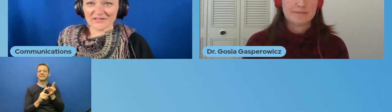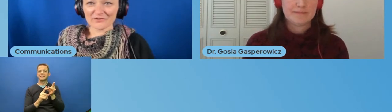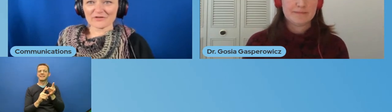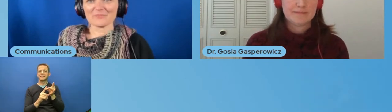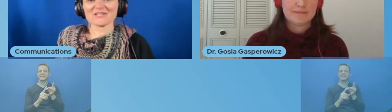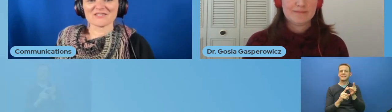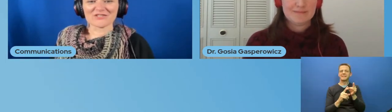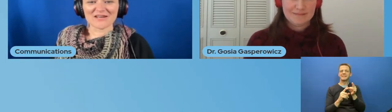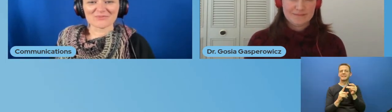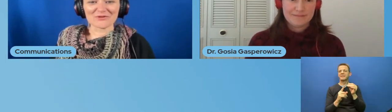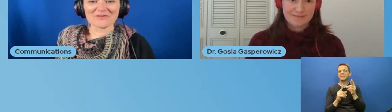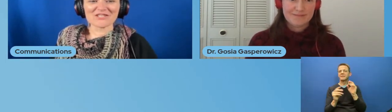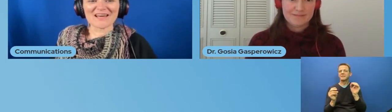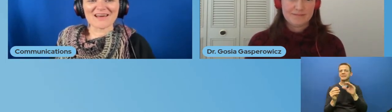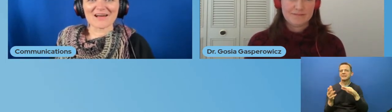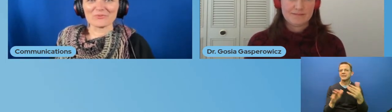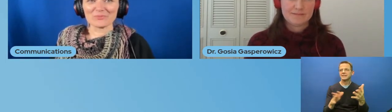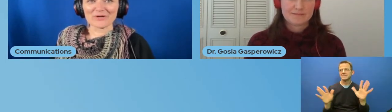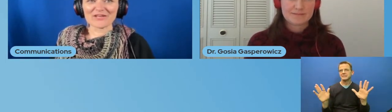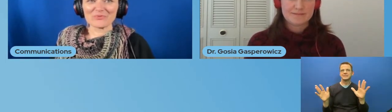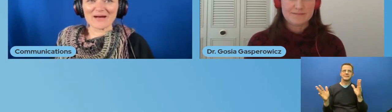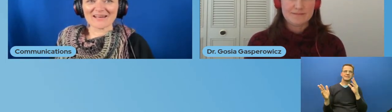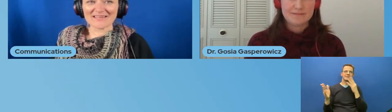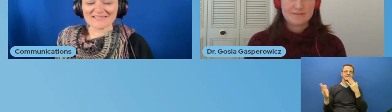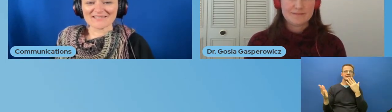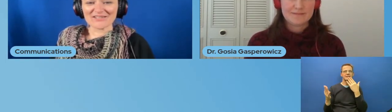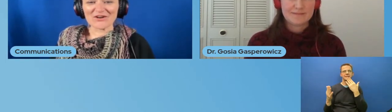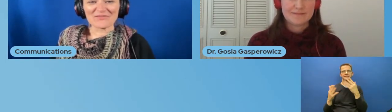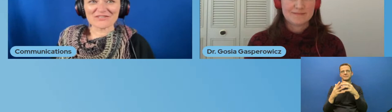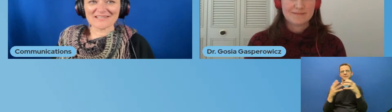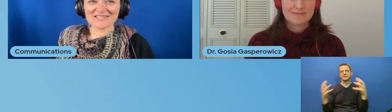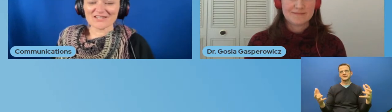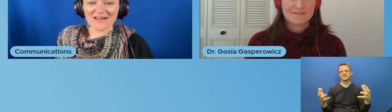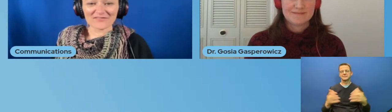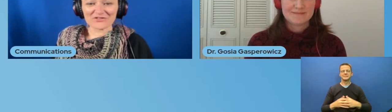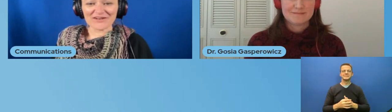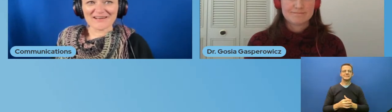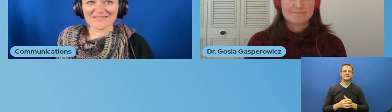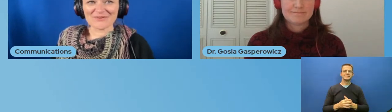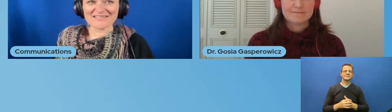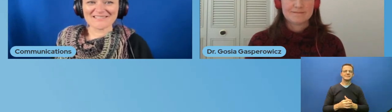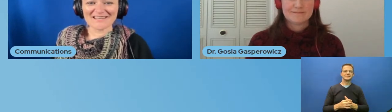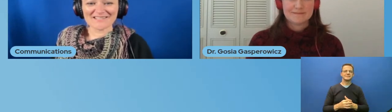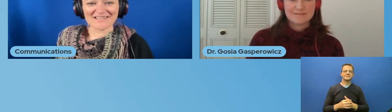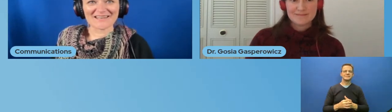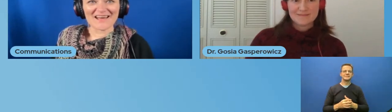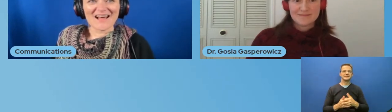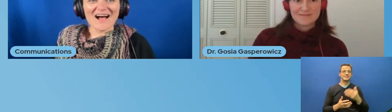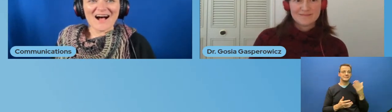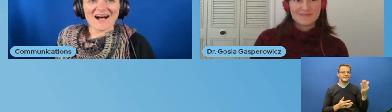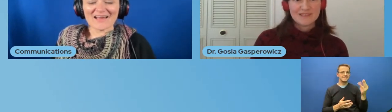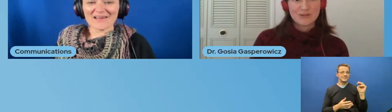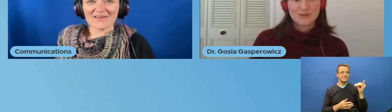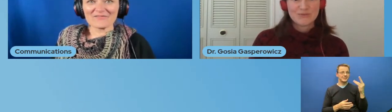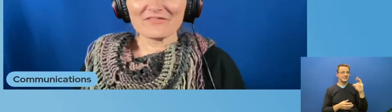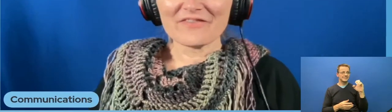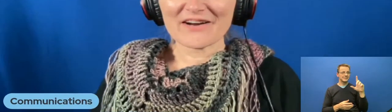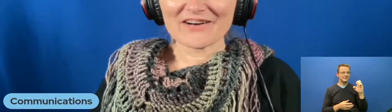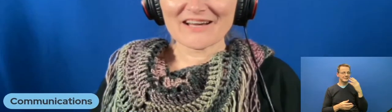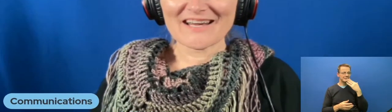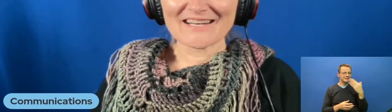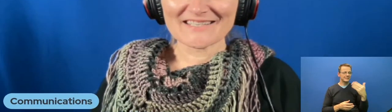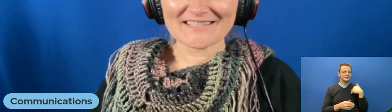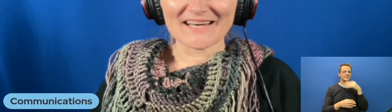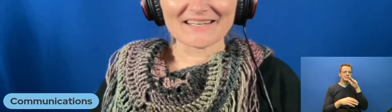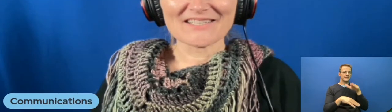Thank you very much, Dr. Gasparovic. And I will bring you back into the conversation after our next presentation. I am